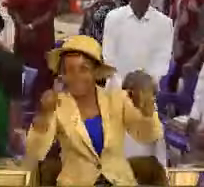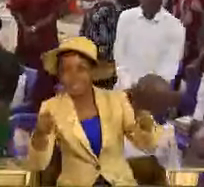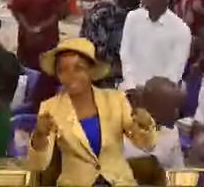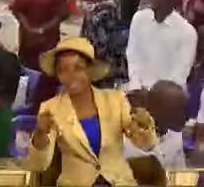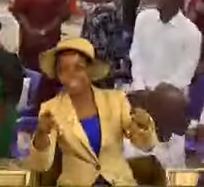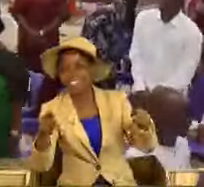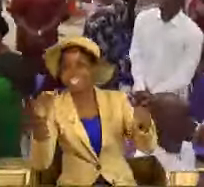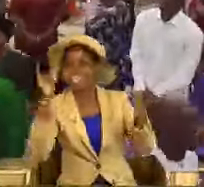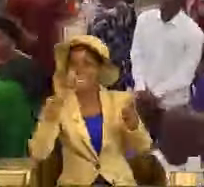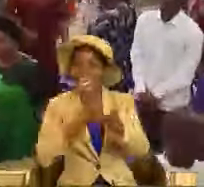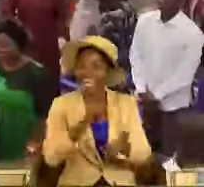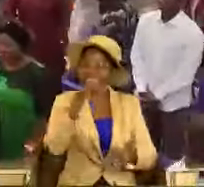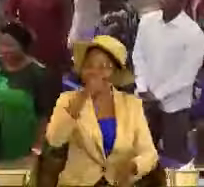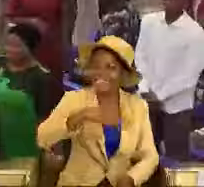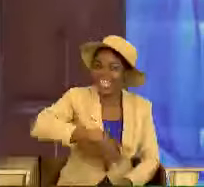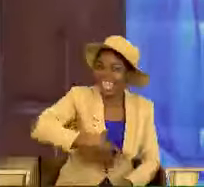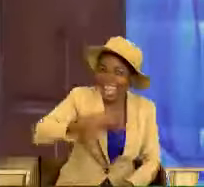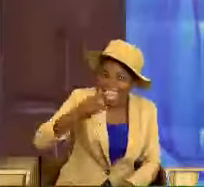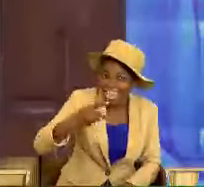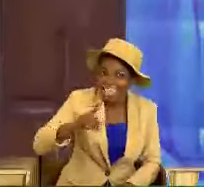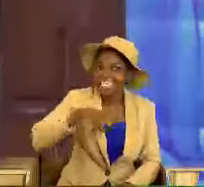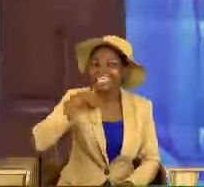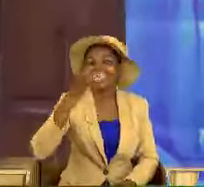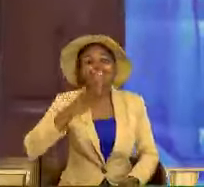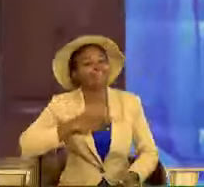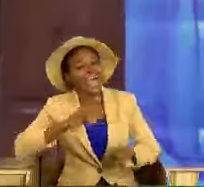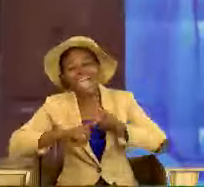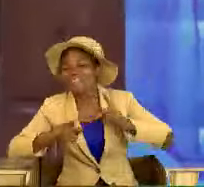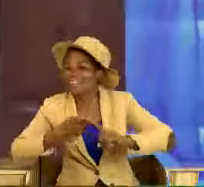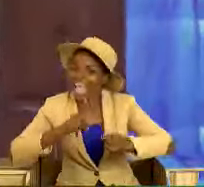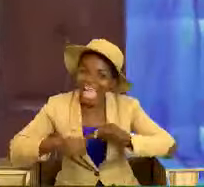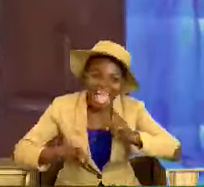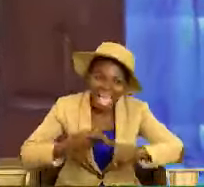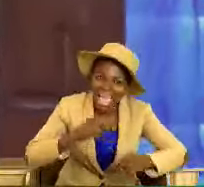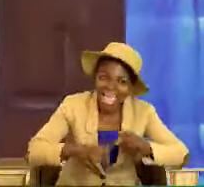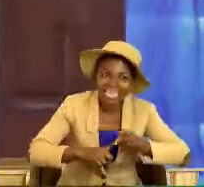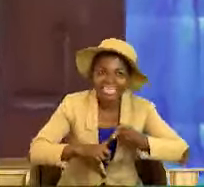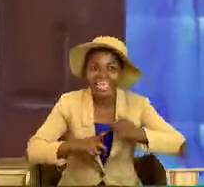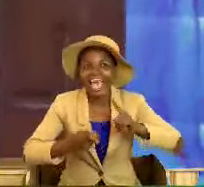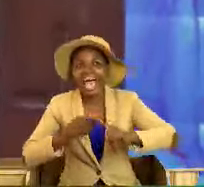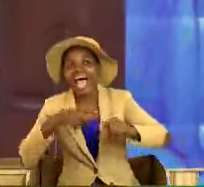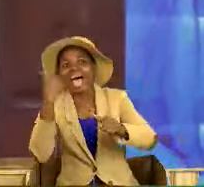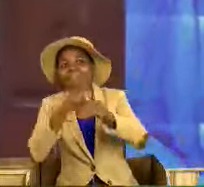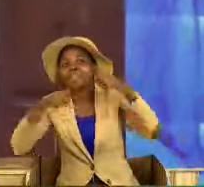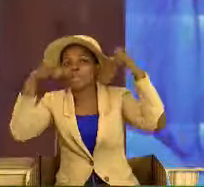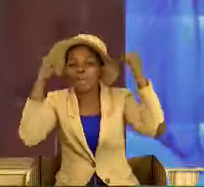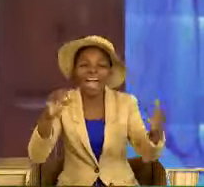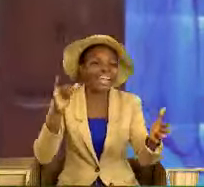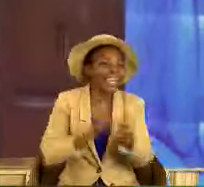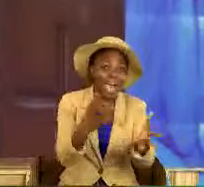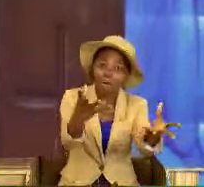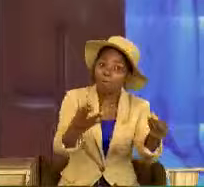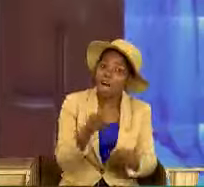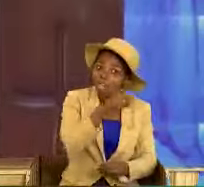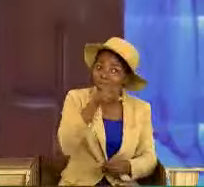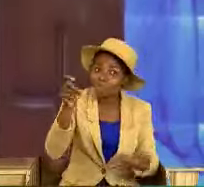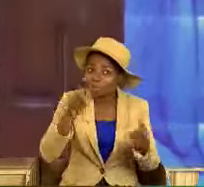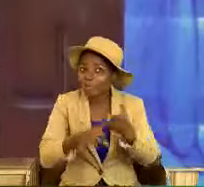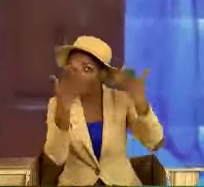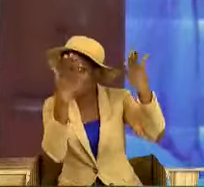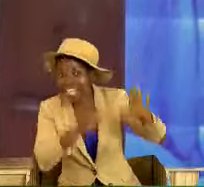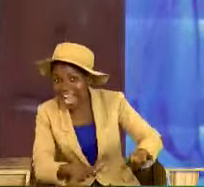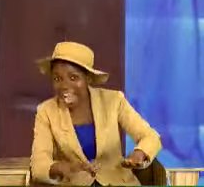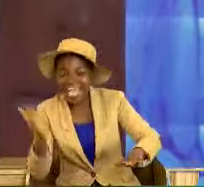that you like say my friend any power that wants you to die shall